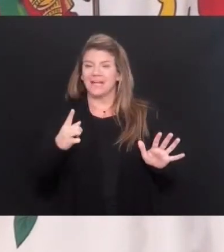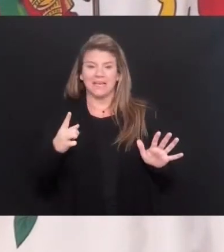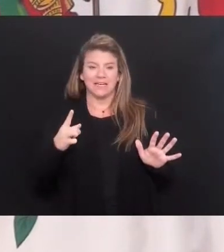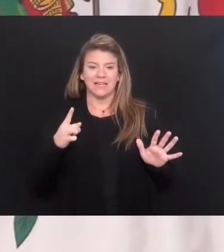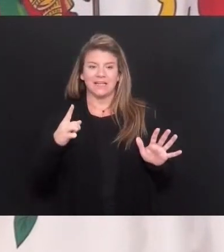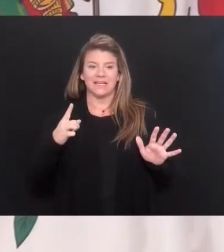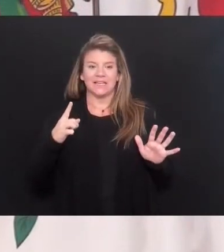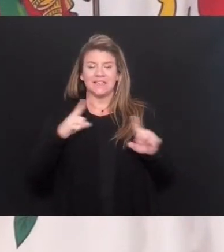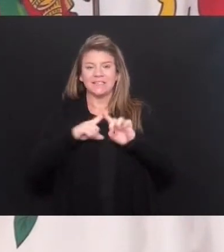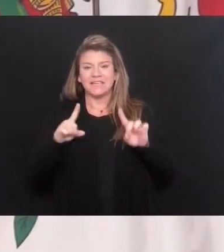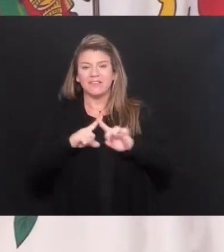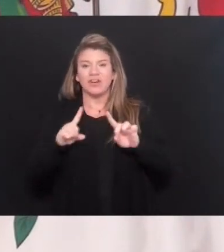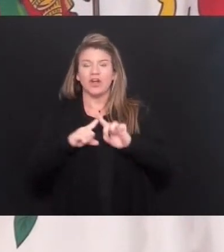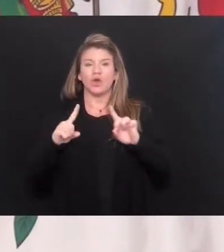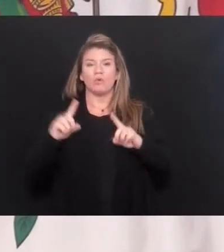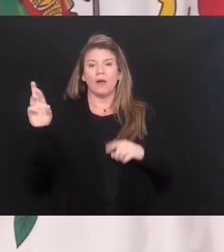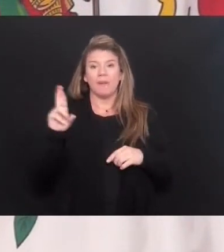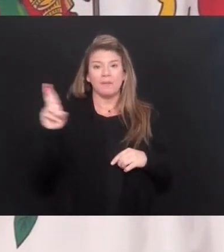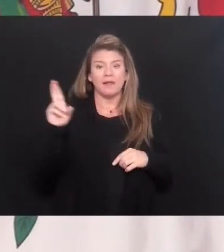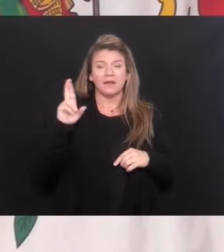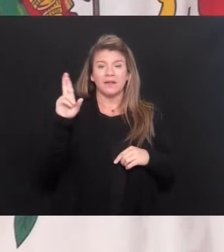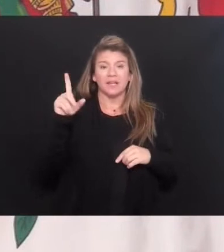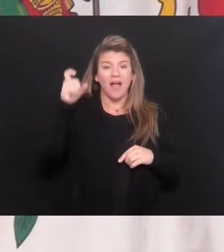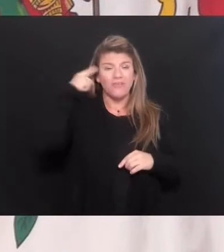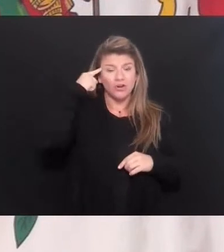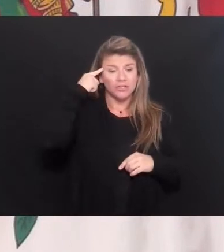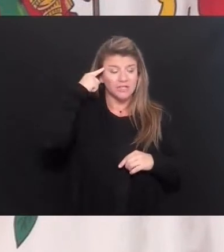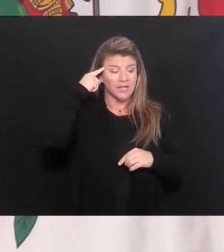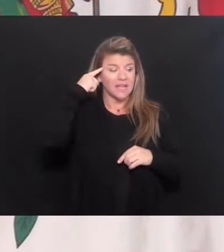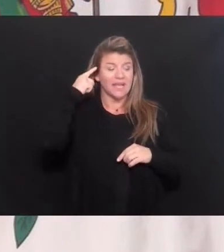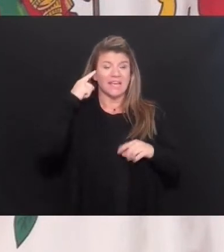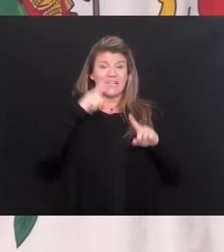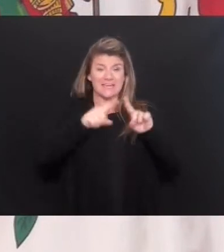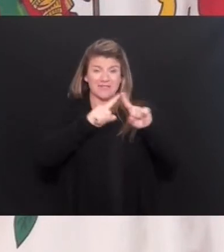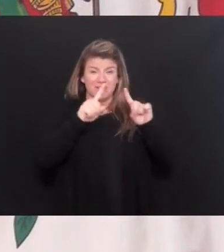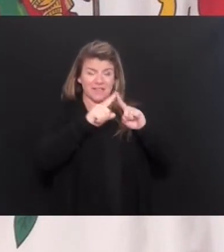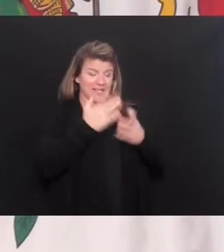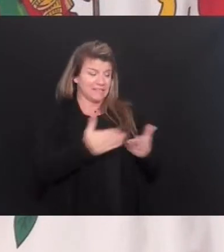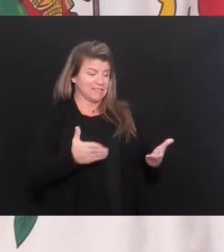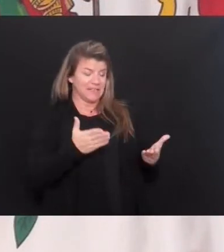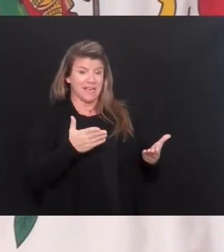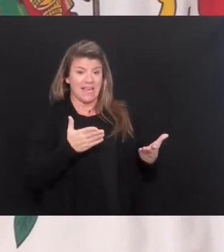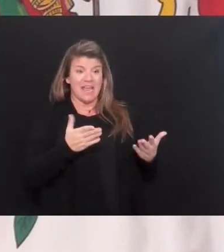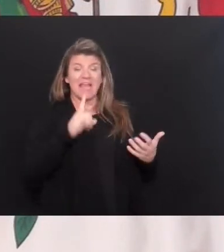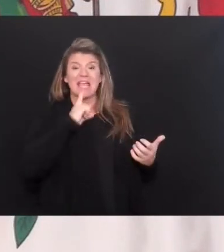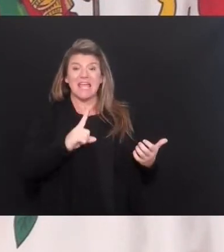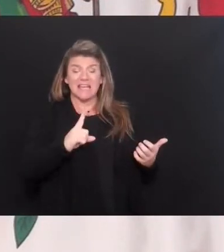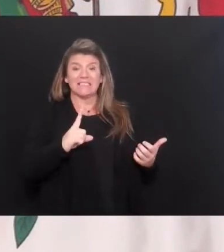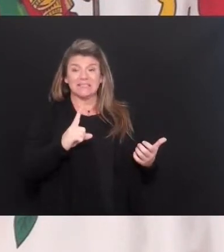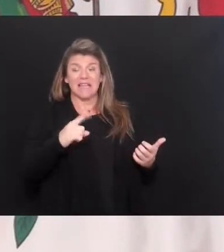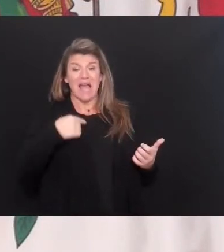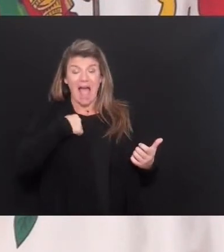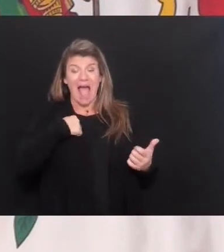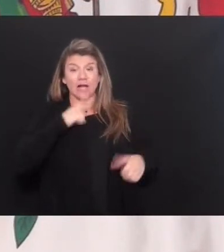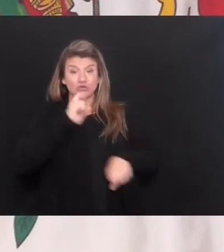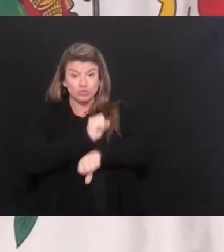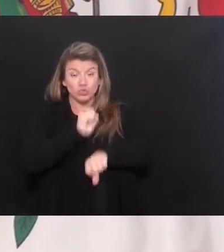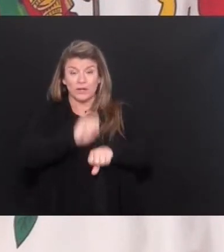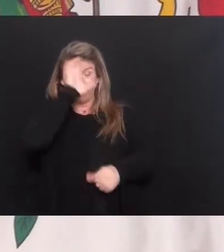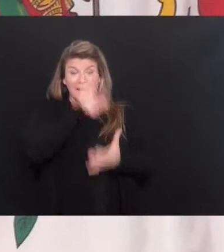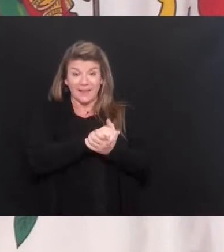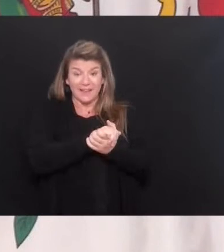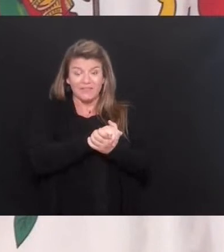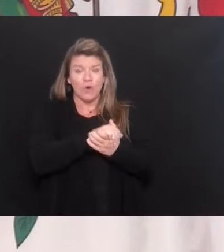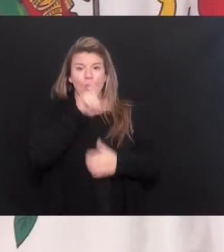the Republican governor's bowels, in just this, and is I believe wholeheartedly we